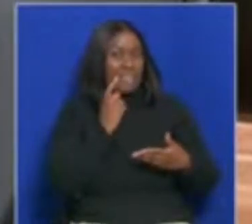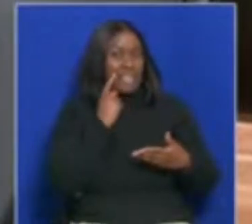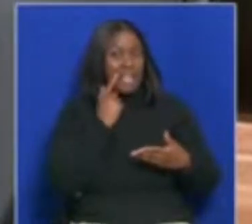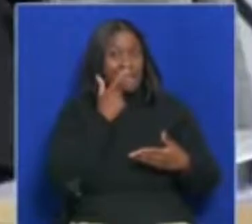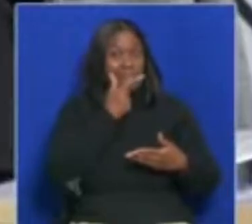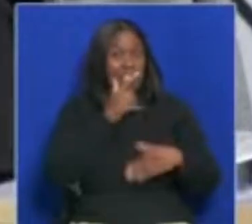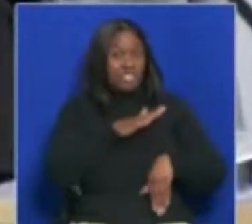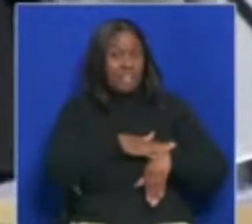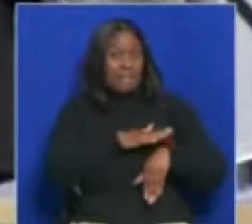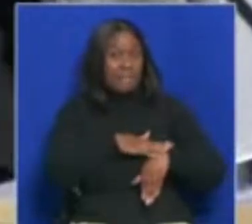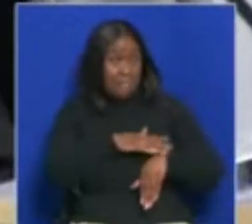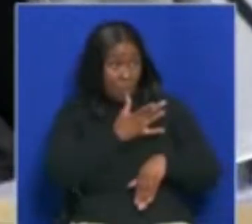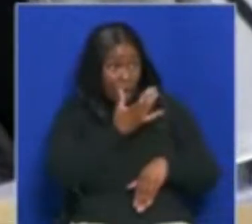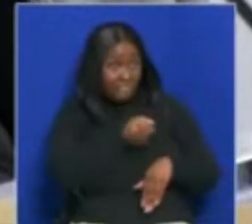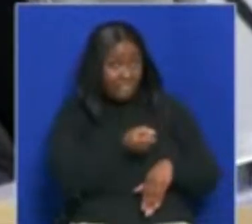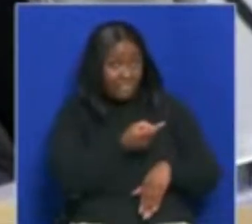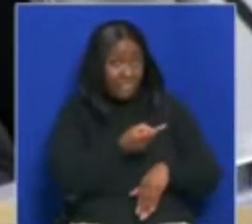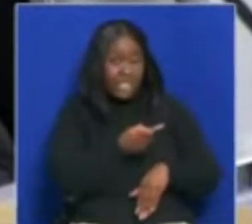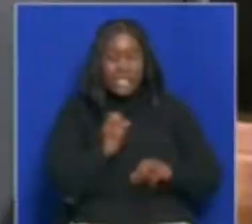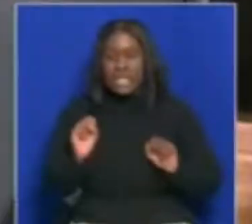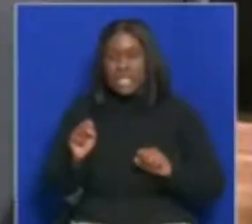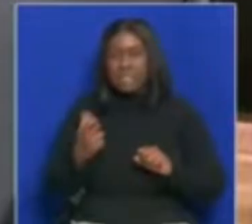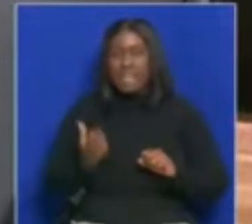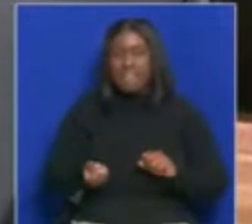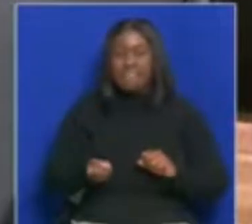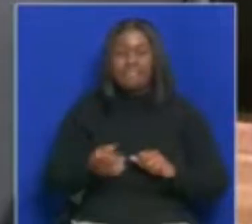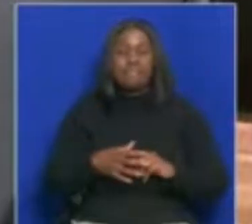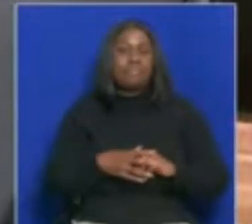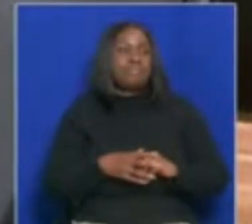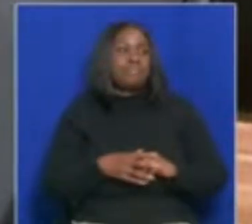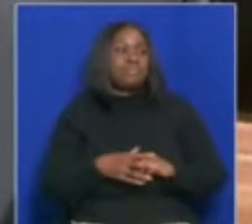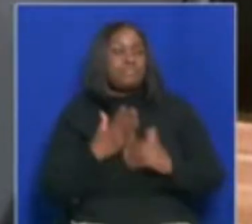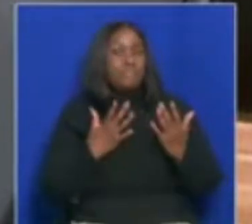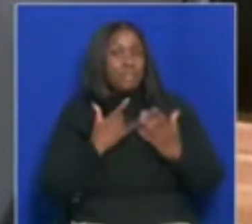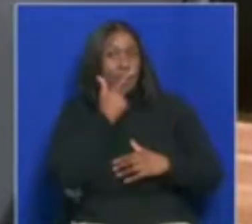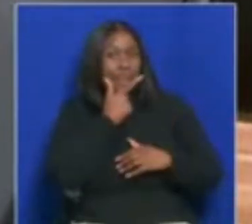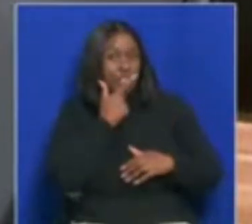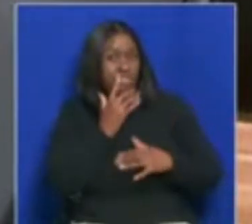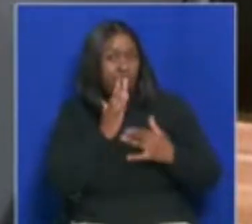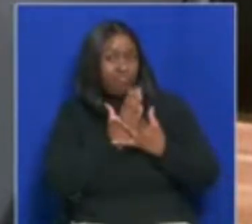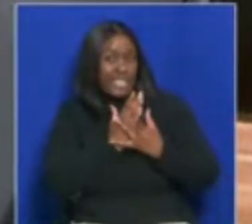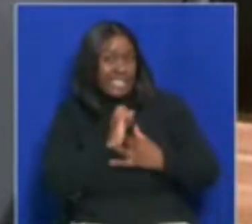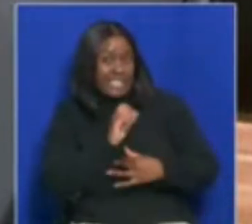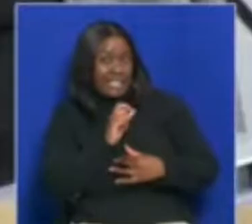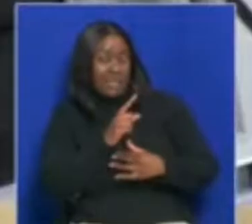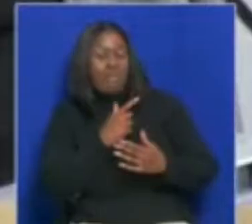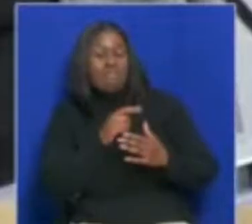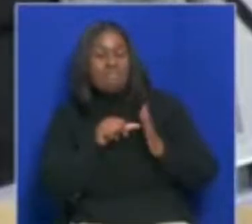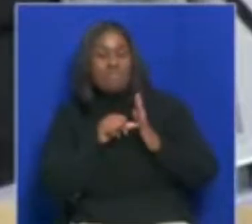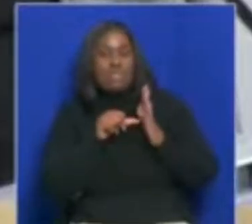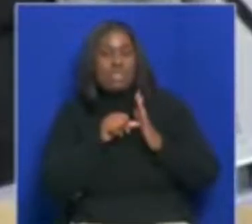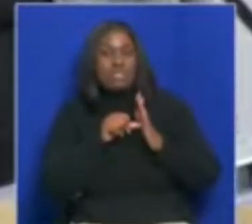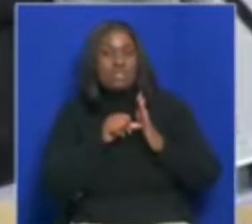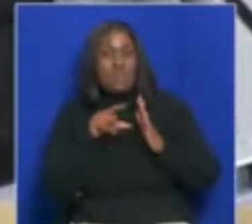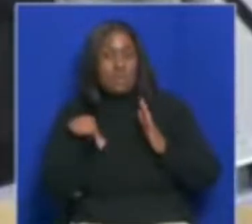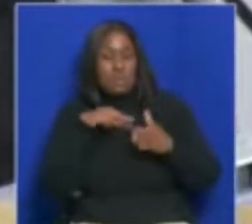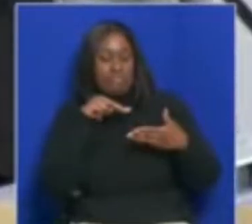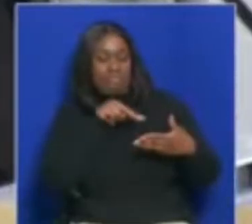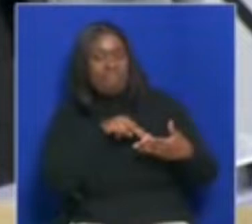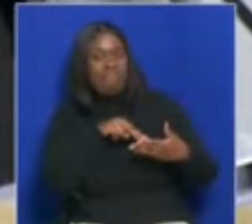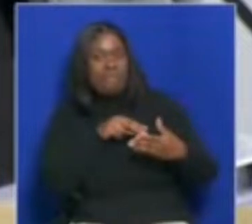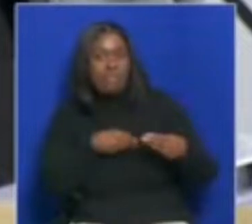you? Yeah, I've got it with me. I think in the lunch break, it would be important for us to see those documents